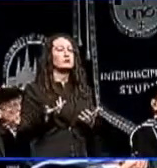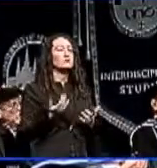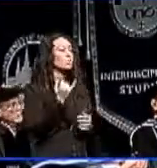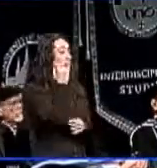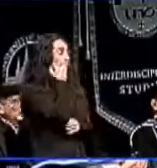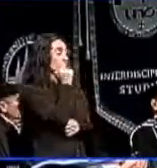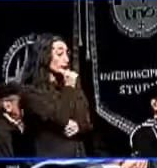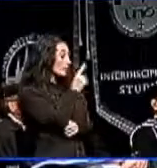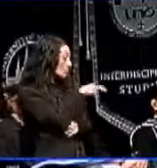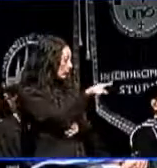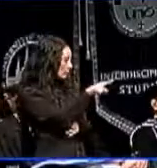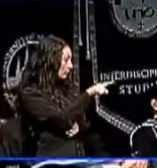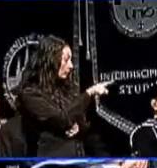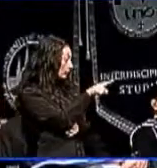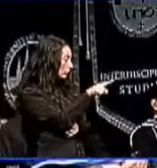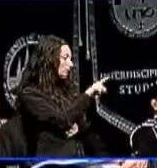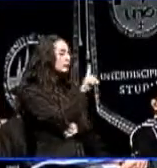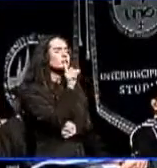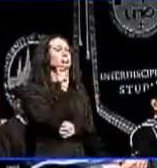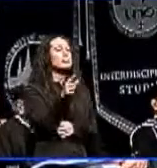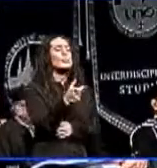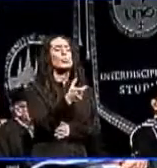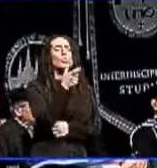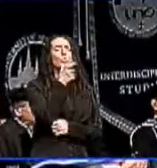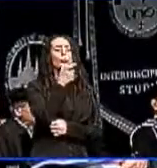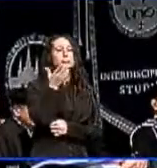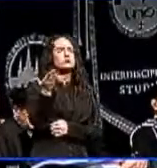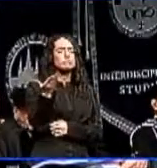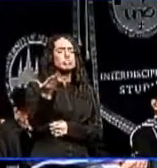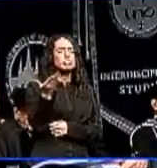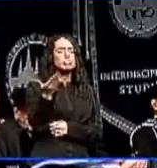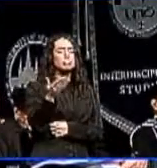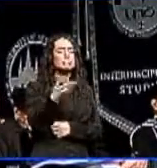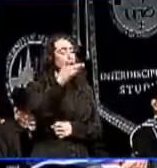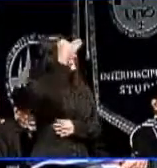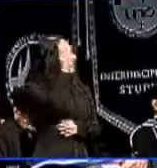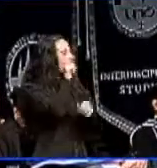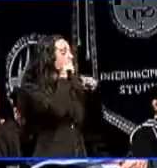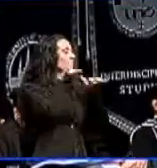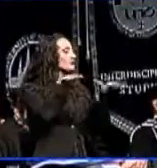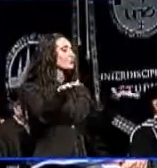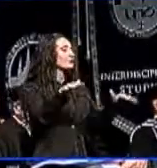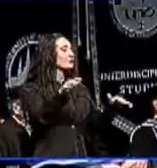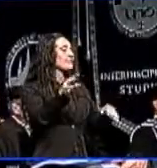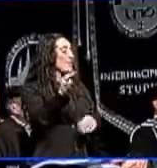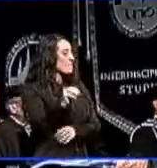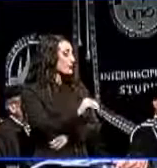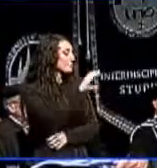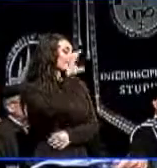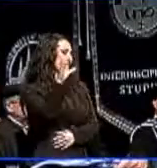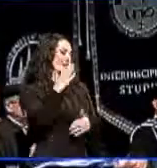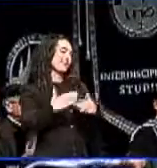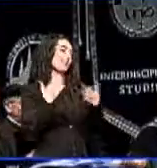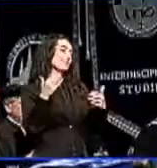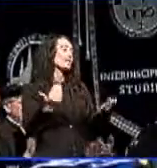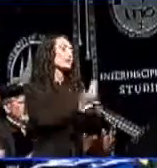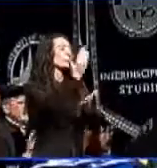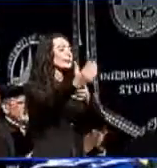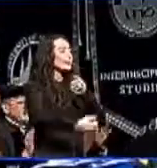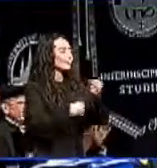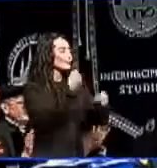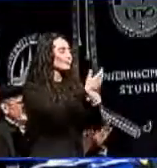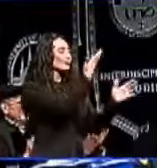you, I ask you who. God bless you, and have a Merry Christmas and a Happy New Year.